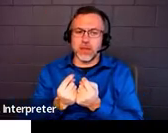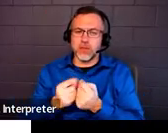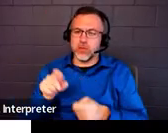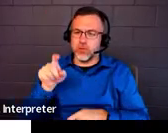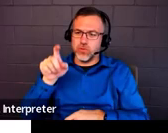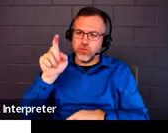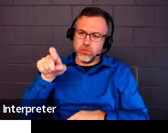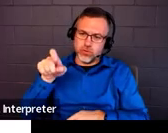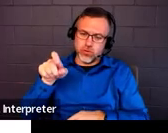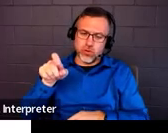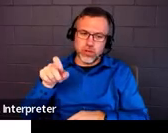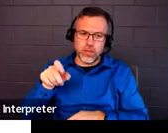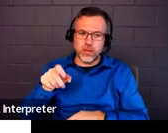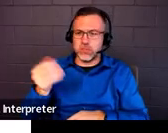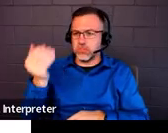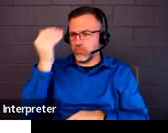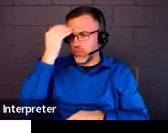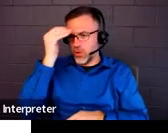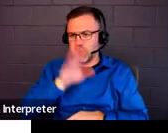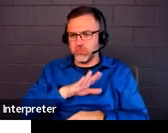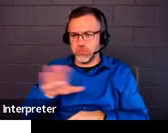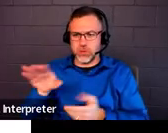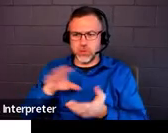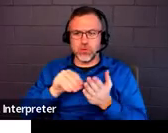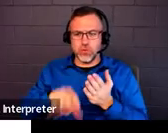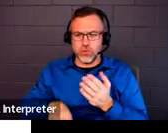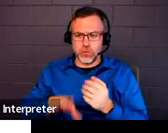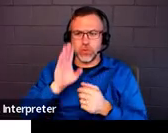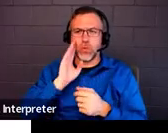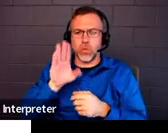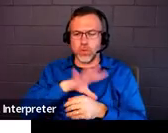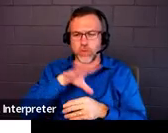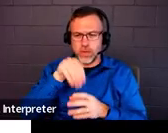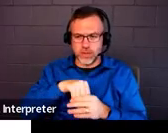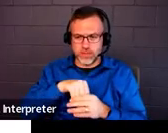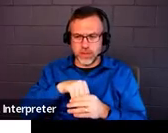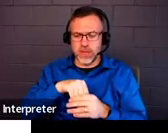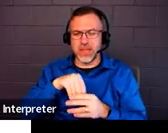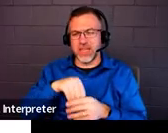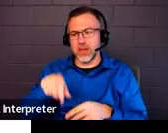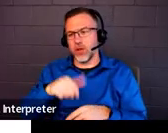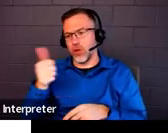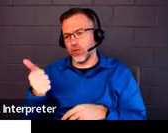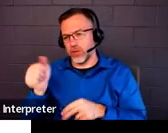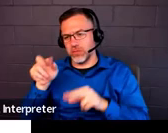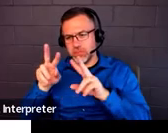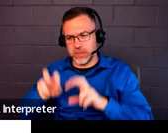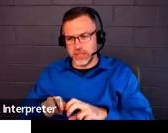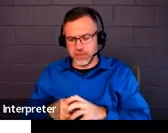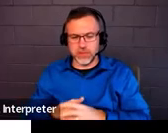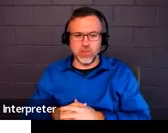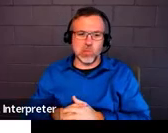process that their student will be participating in an alternate assessment.